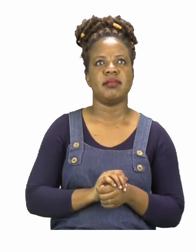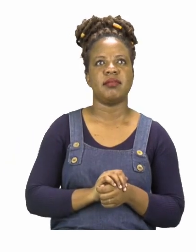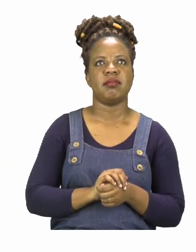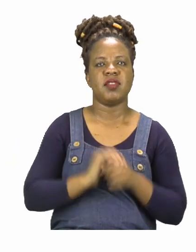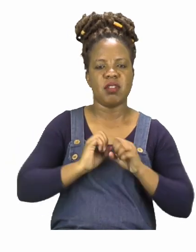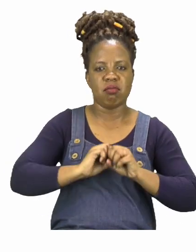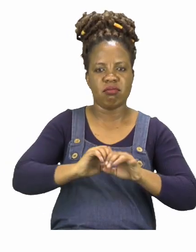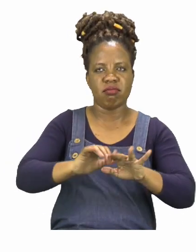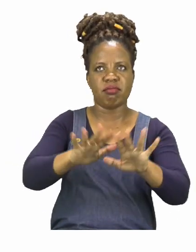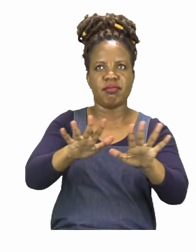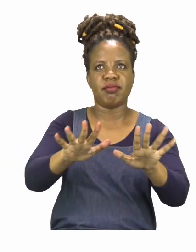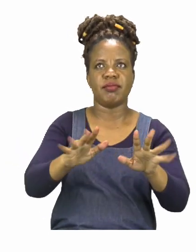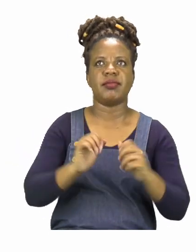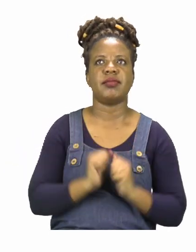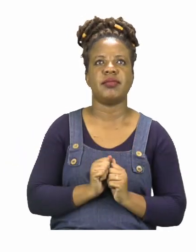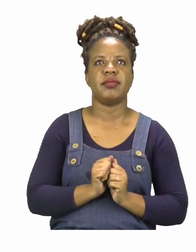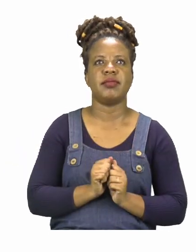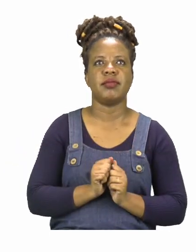infectious,